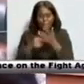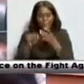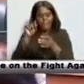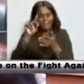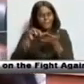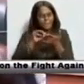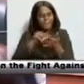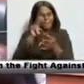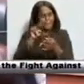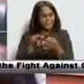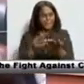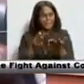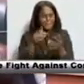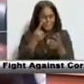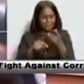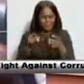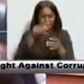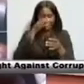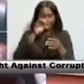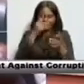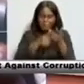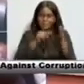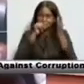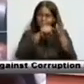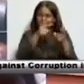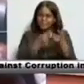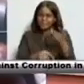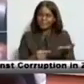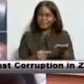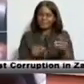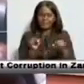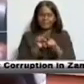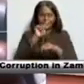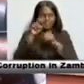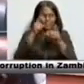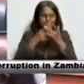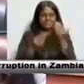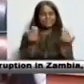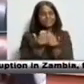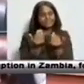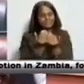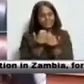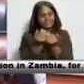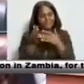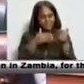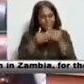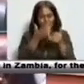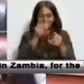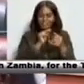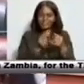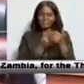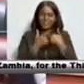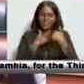million. What corruption are we fighting? The question that begs is that let's